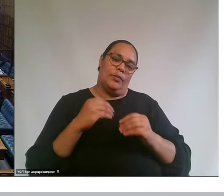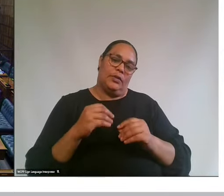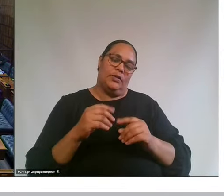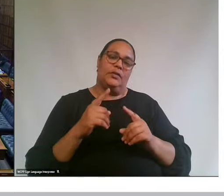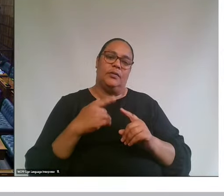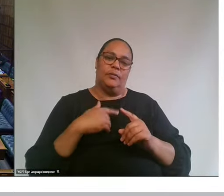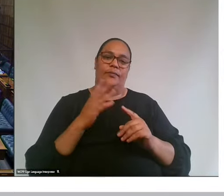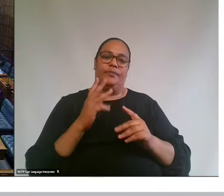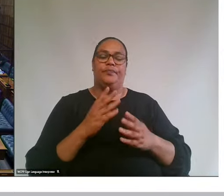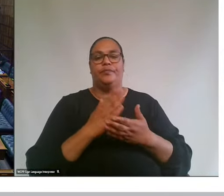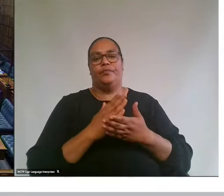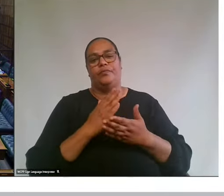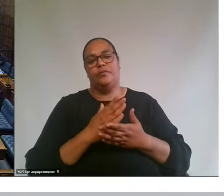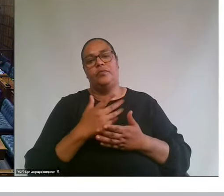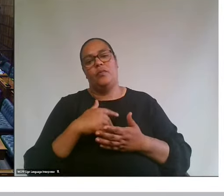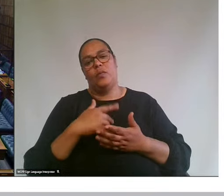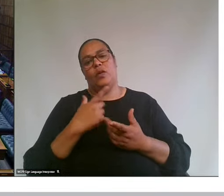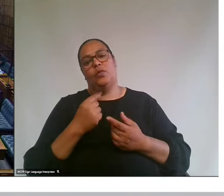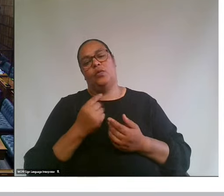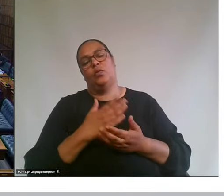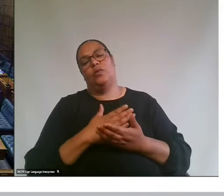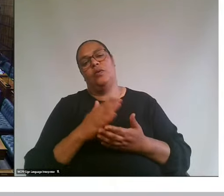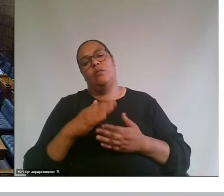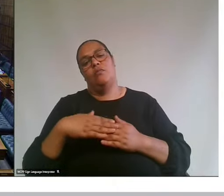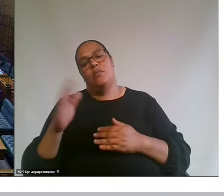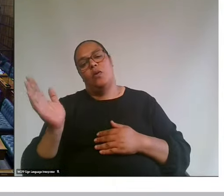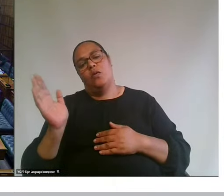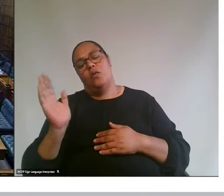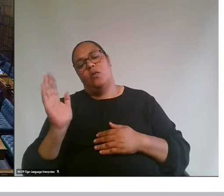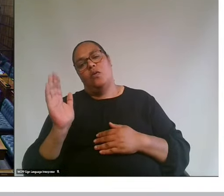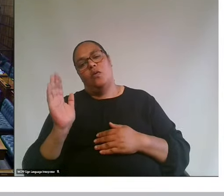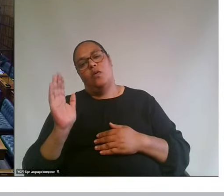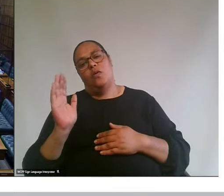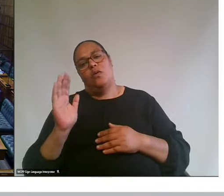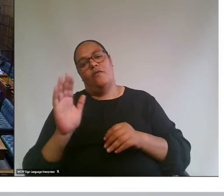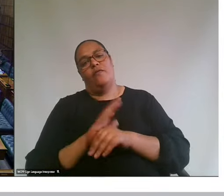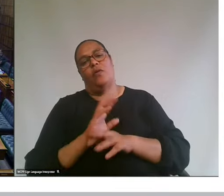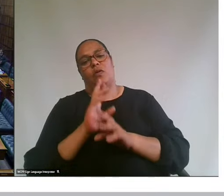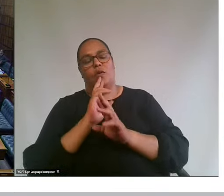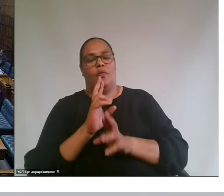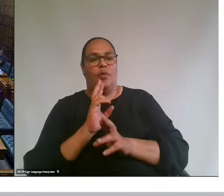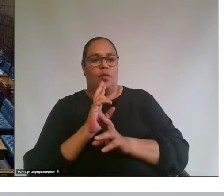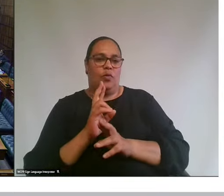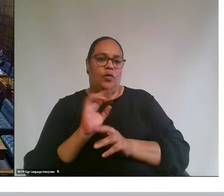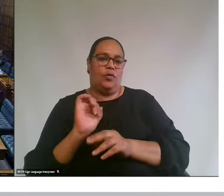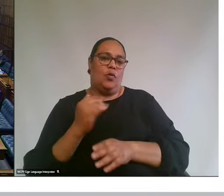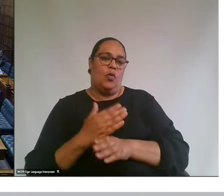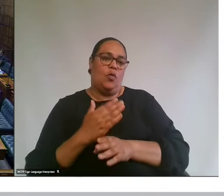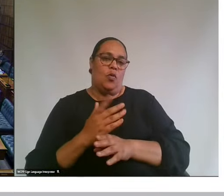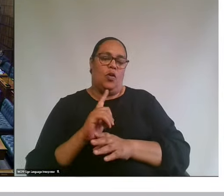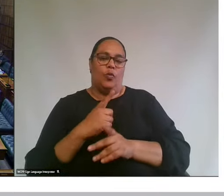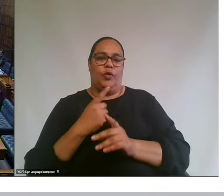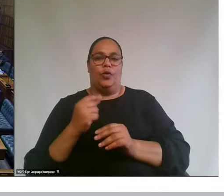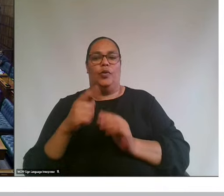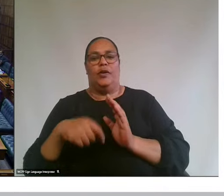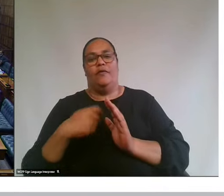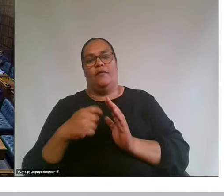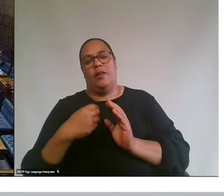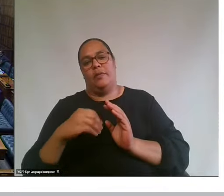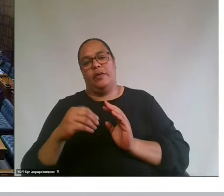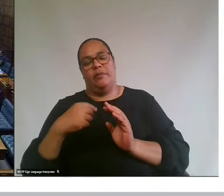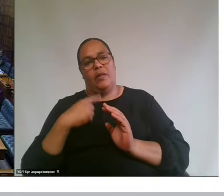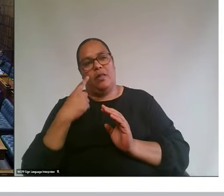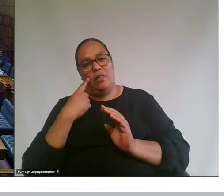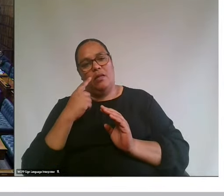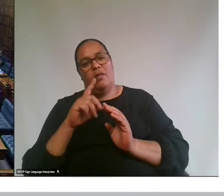will ensure that we do some more um that we do fully reporting on the work that we're doing in the film industry I think that